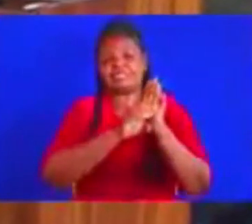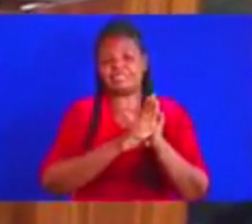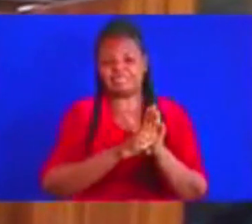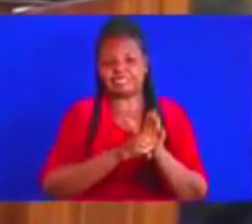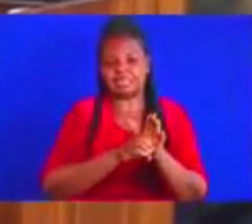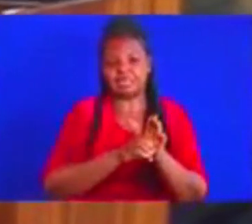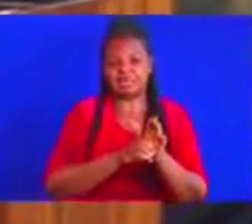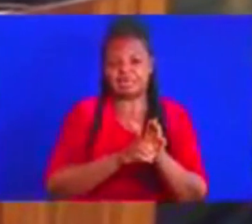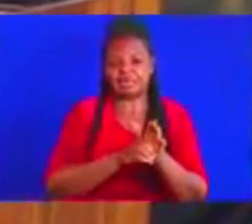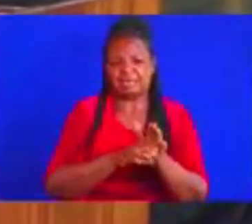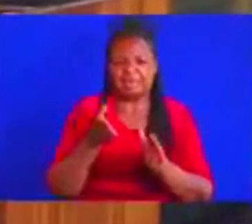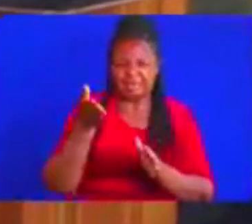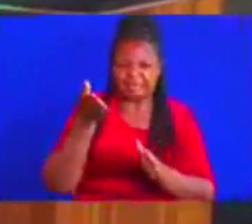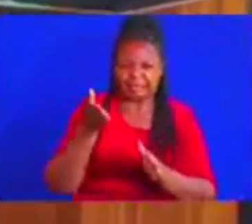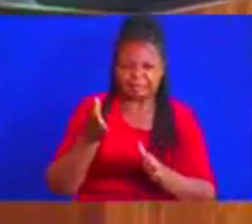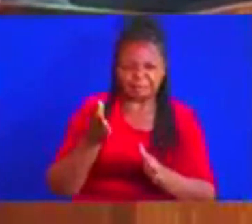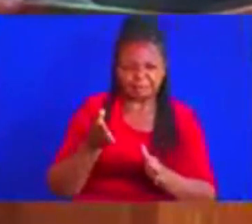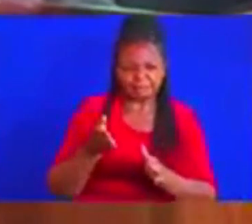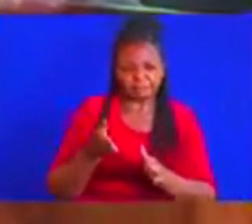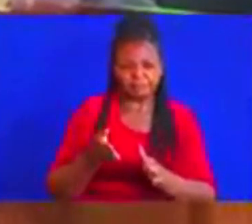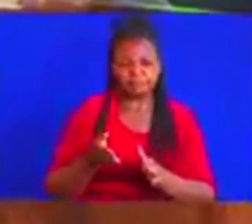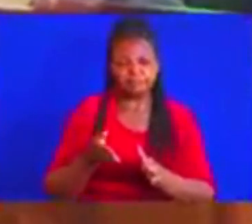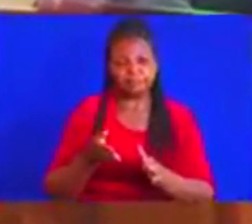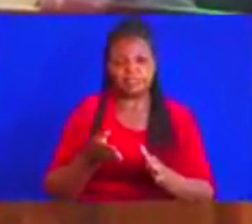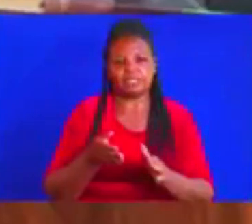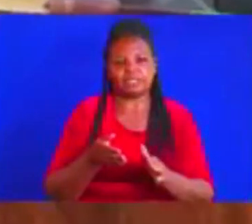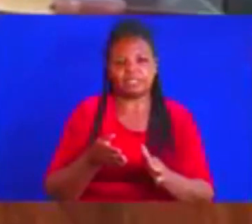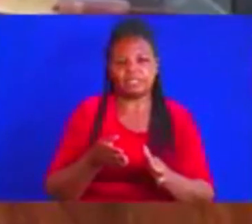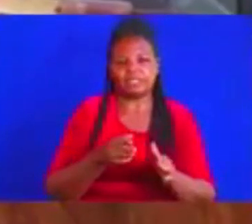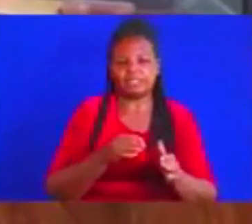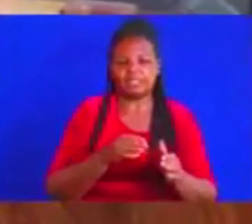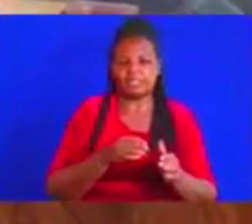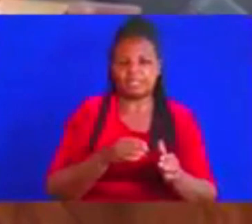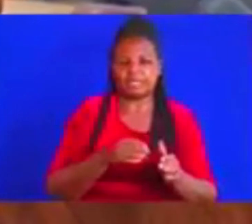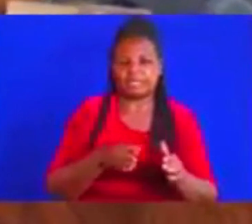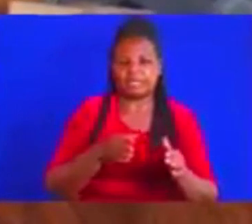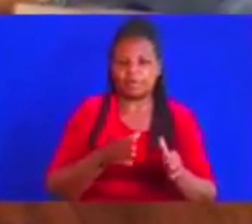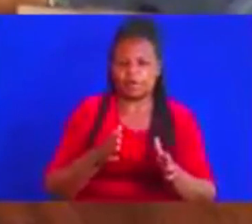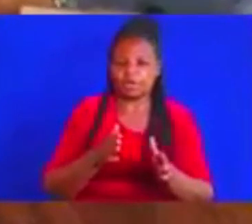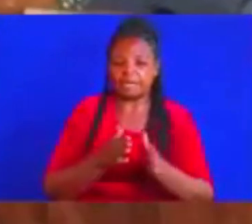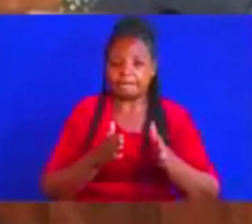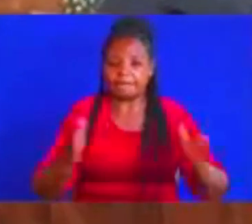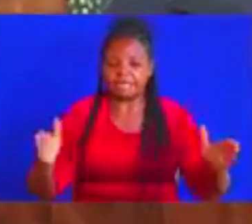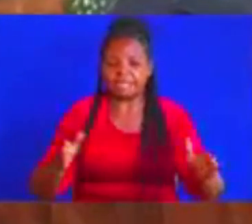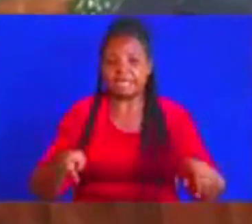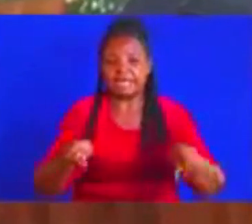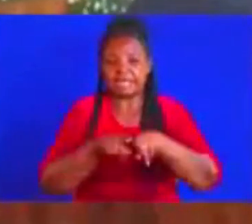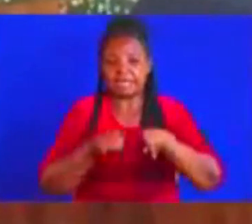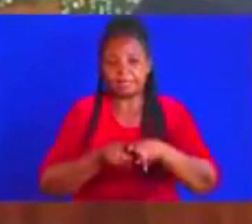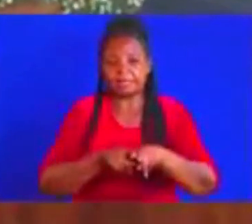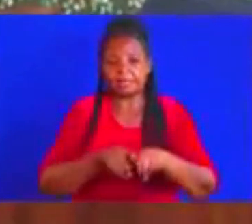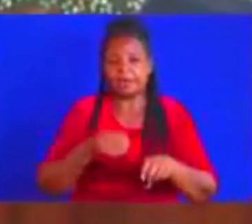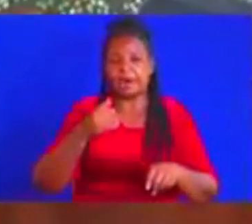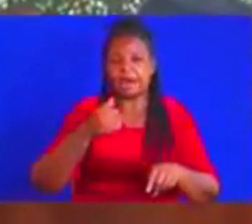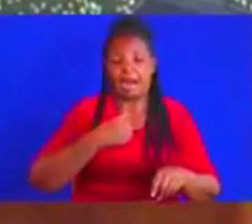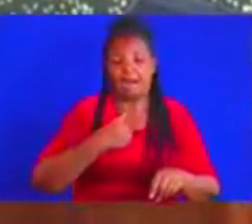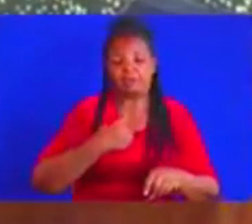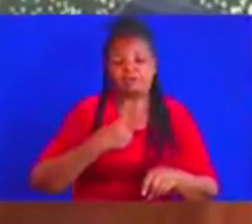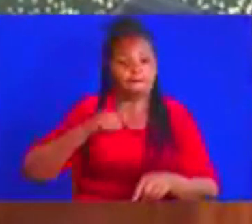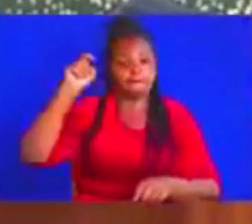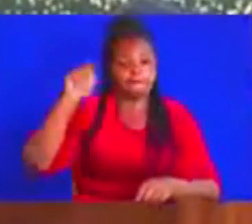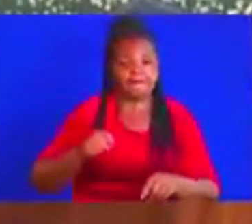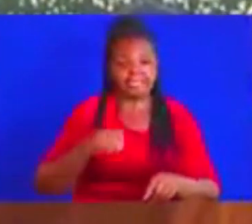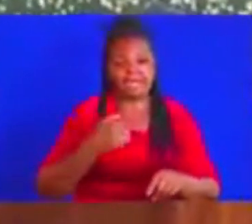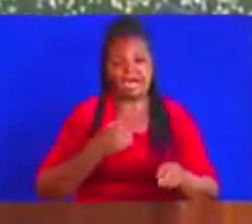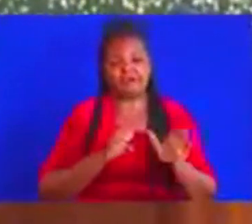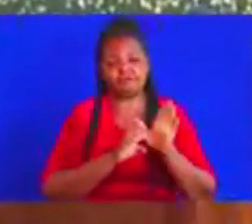God, by the time you arrive at knowing God at any measure, you would also have certain evidences to present